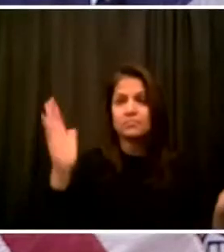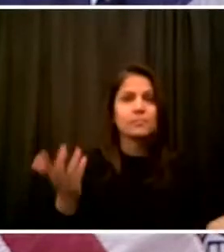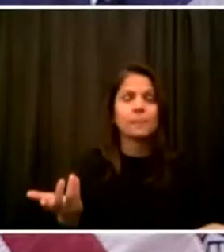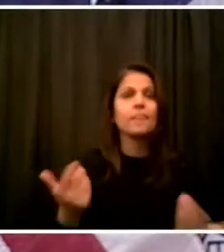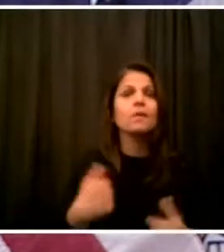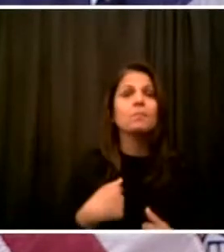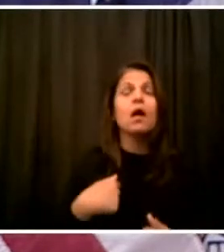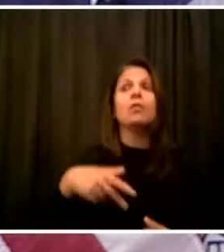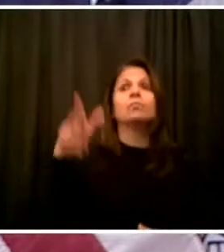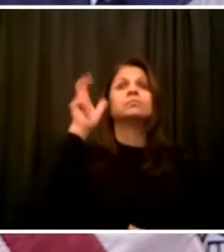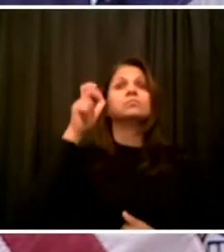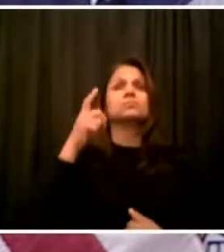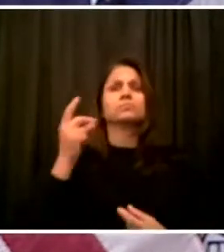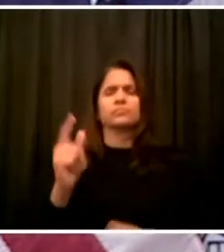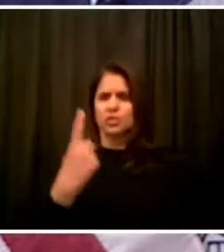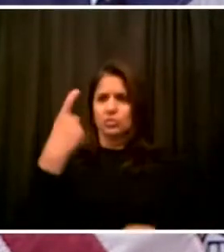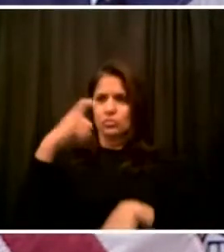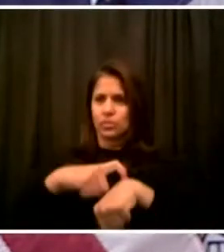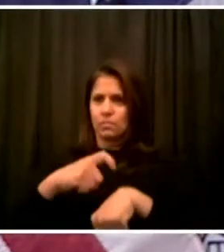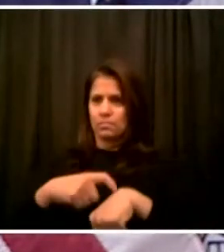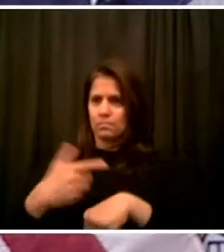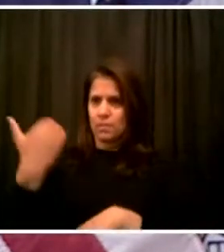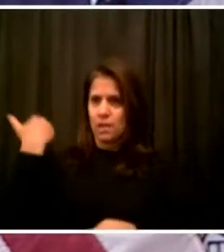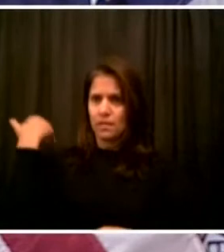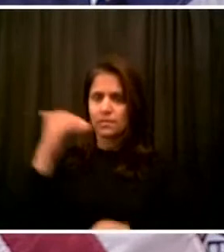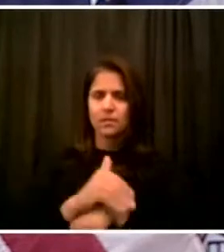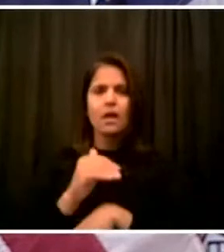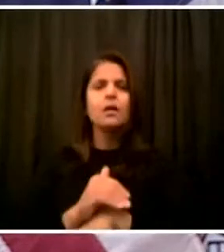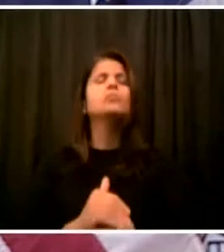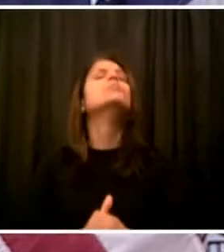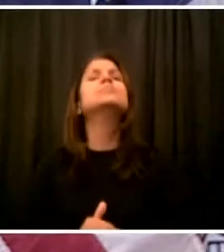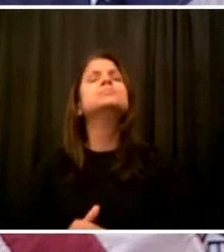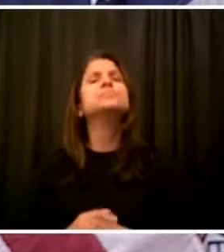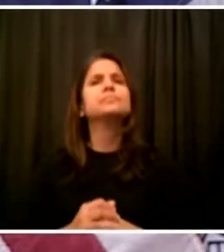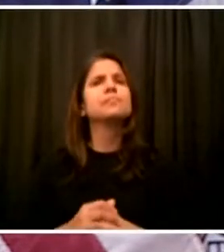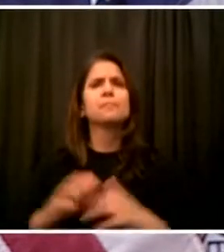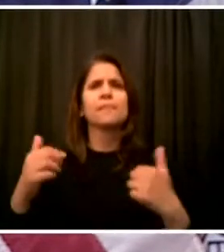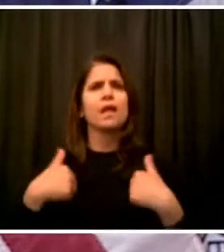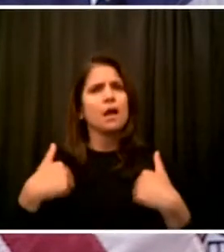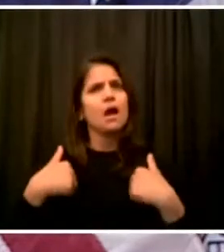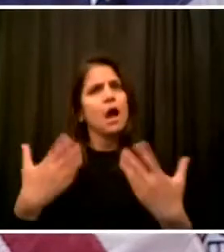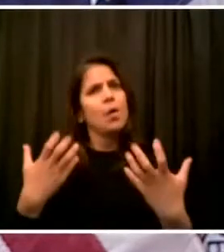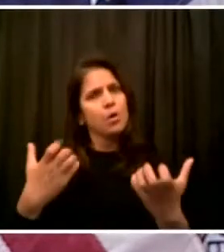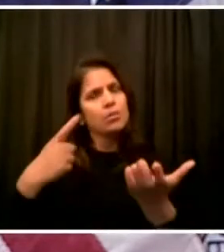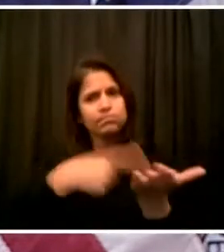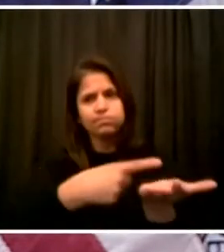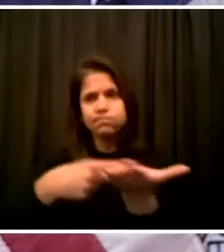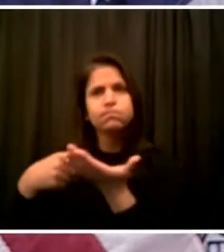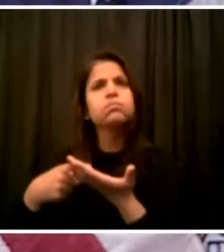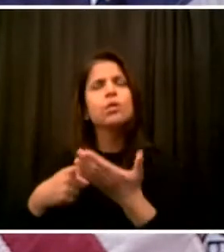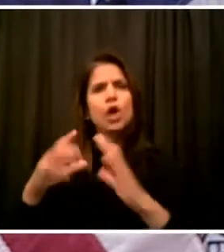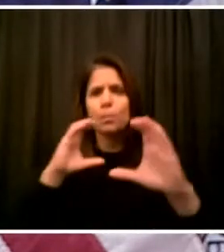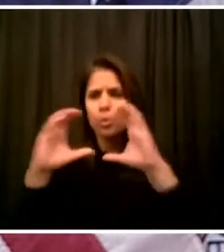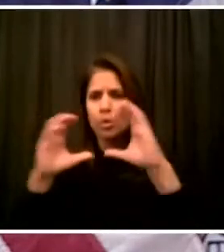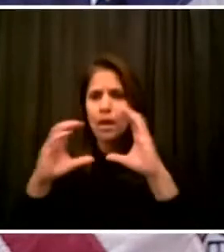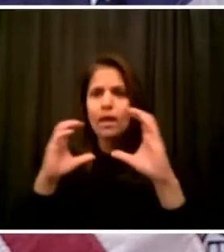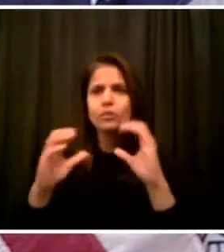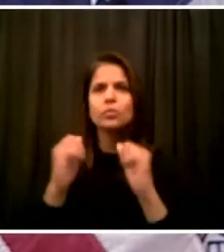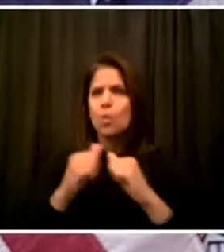was. I do know that whatever the scenario was, it is crucial that our